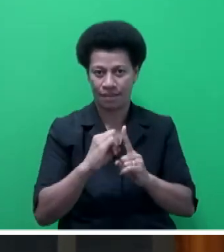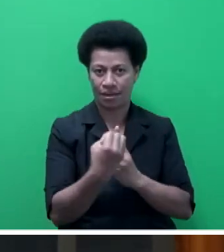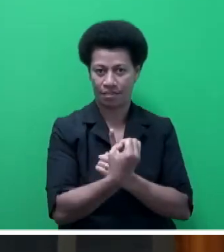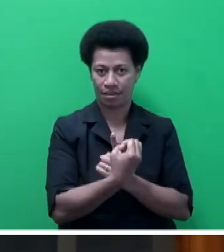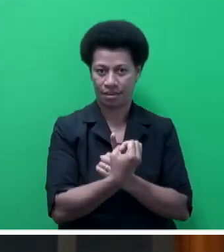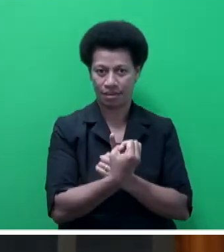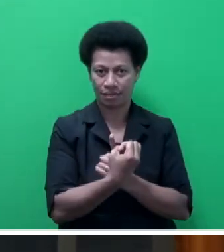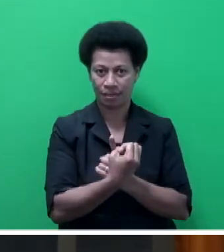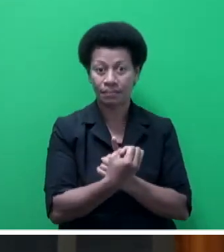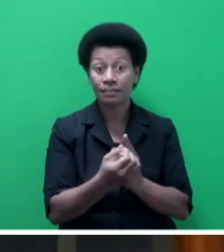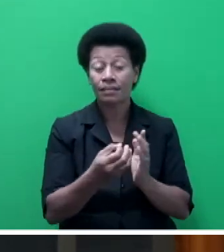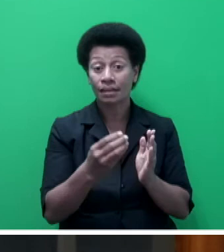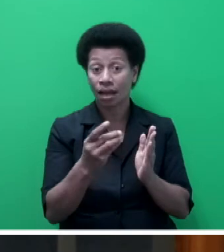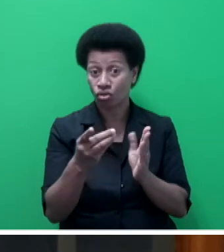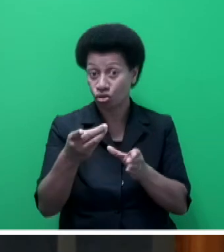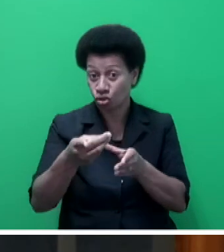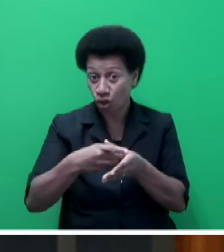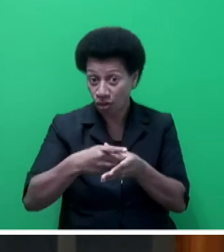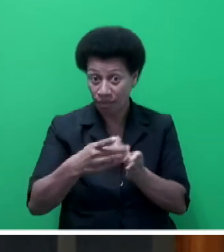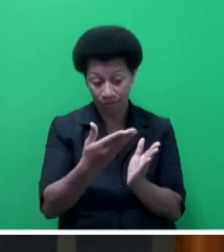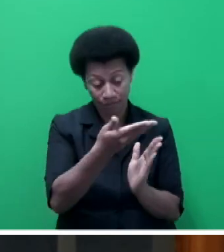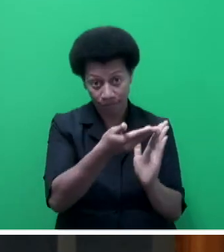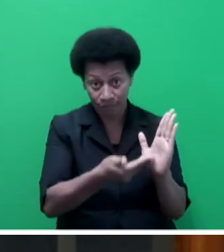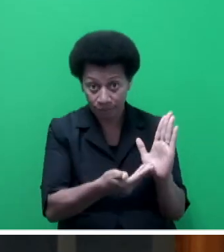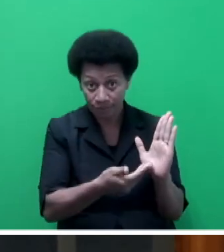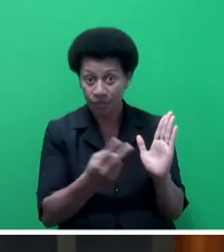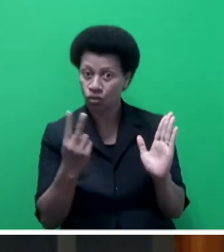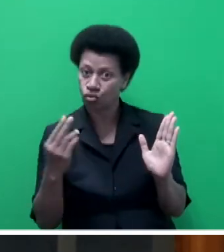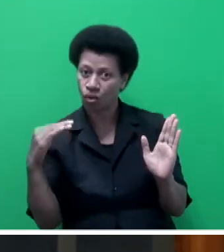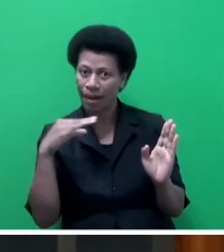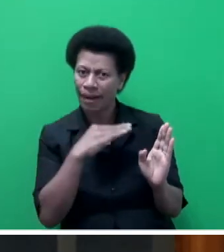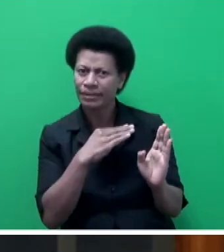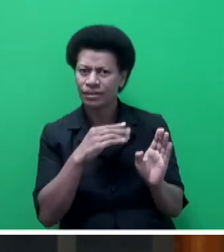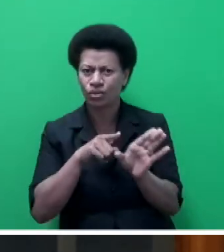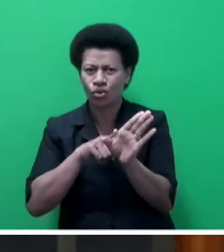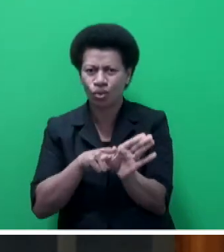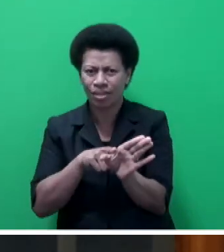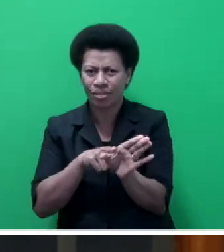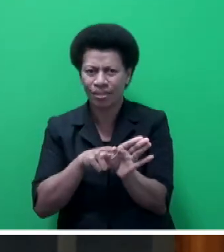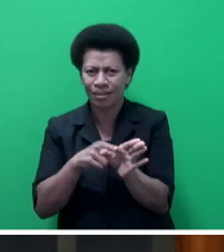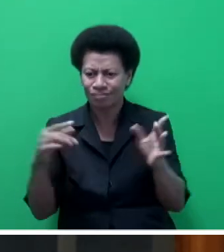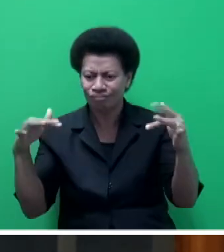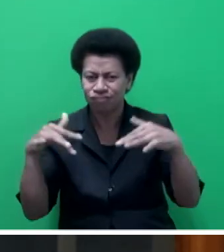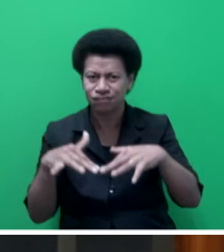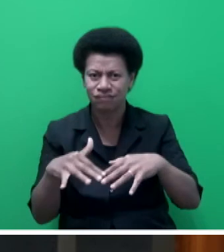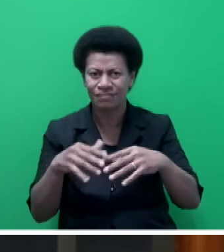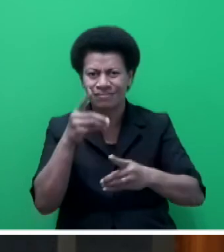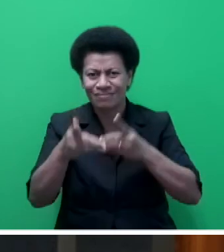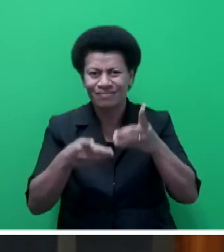this outcome document, Mr. Speaker said, the 200 youth delegates of the National Youth Climate Action Summit